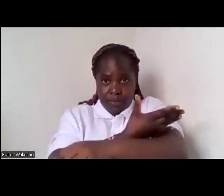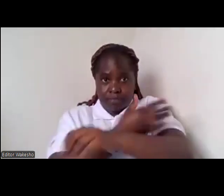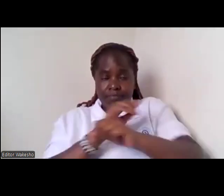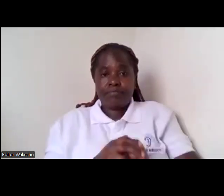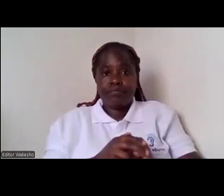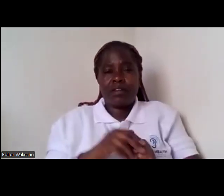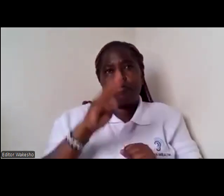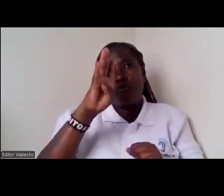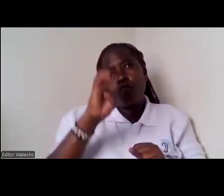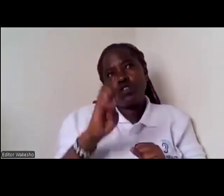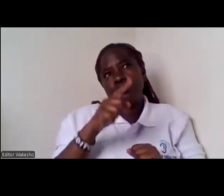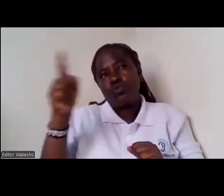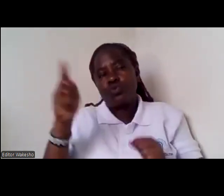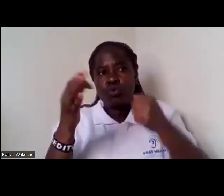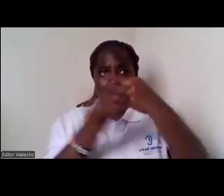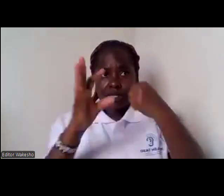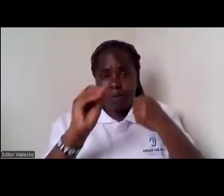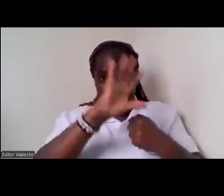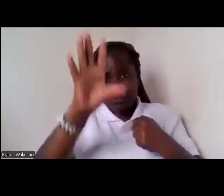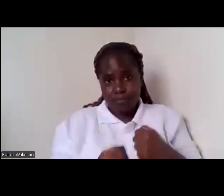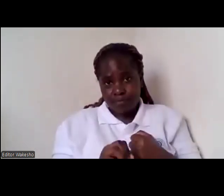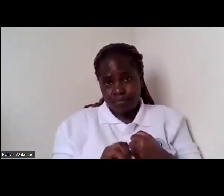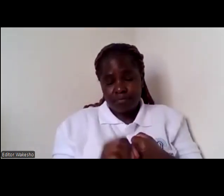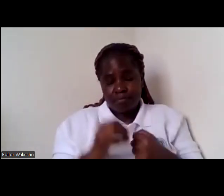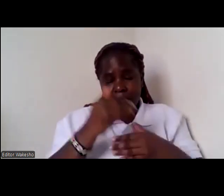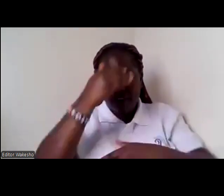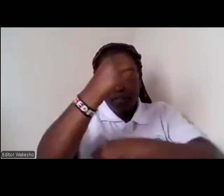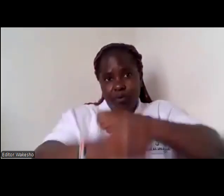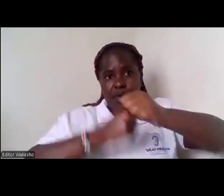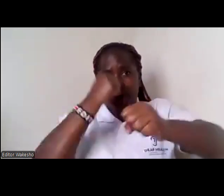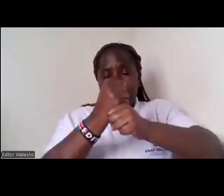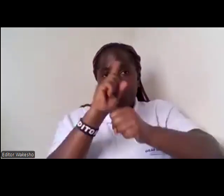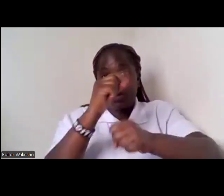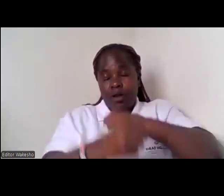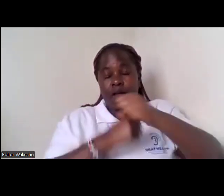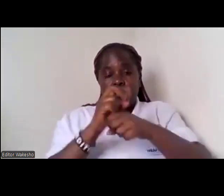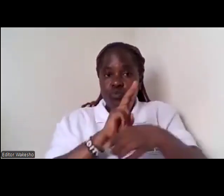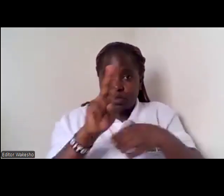to 80%. And this is after even 1 year of use.